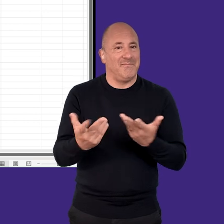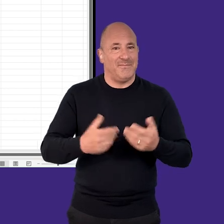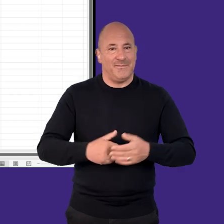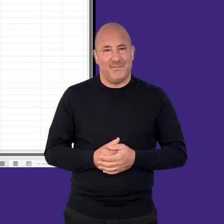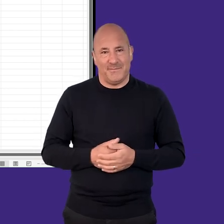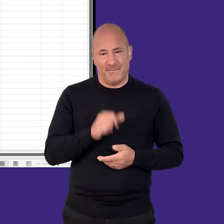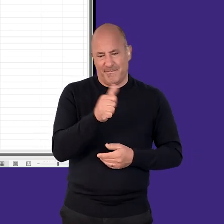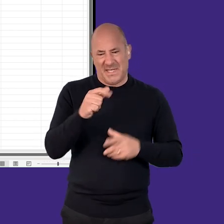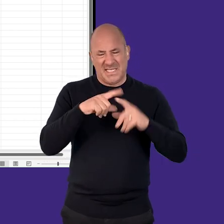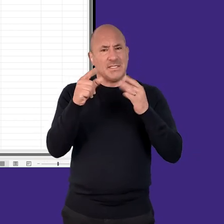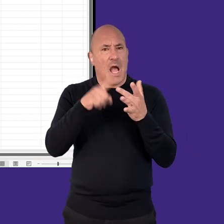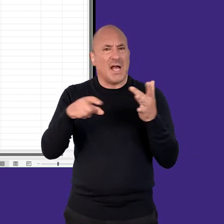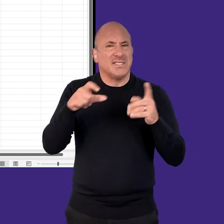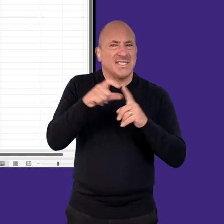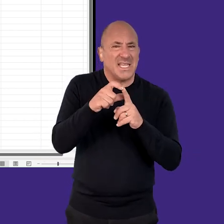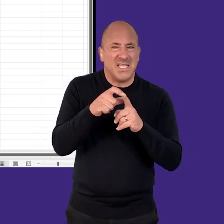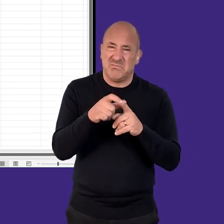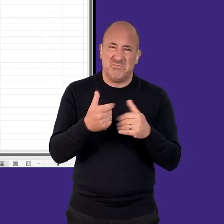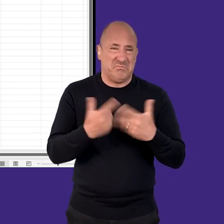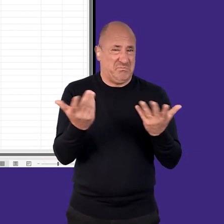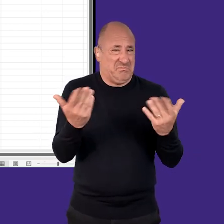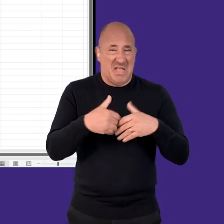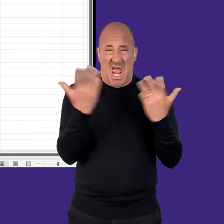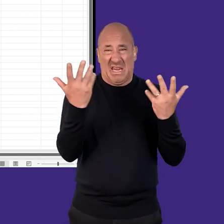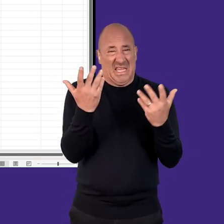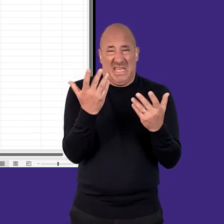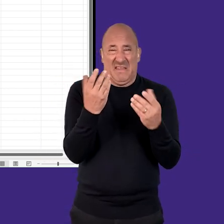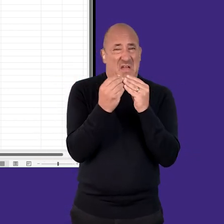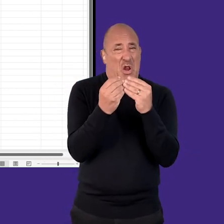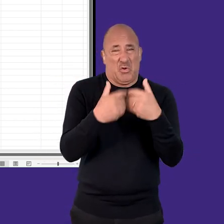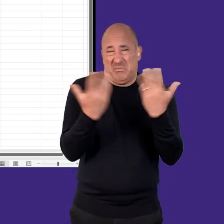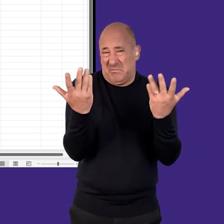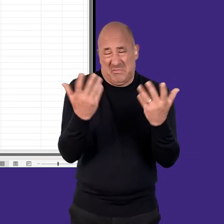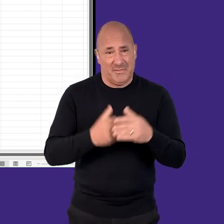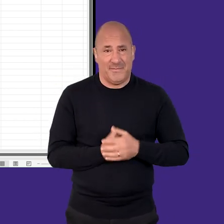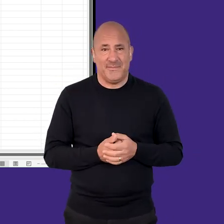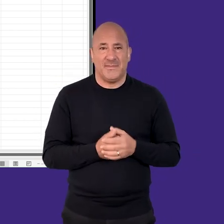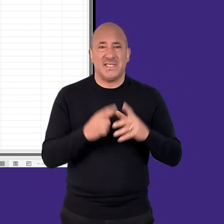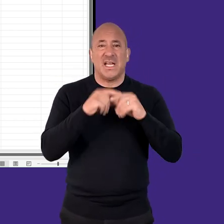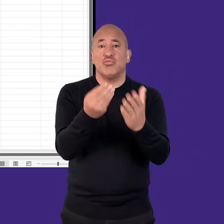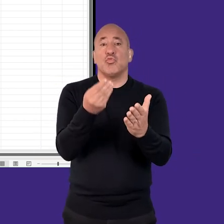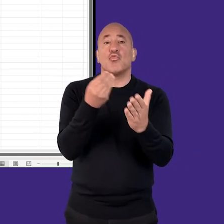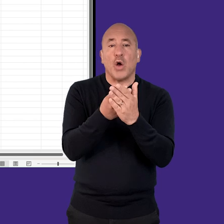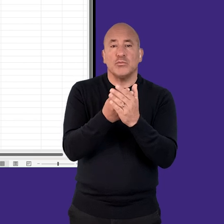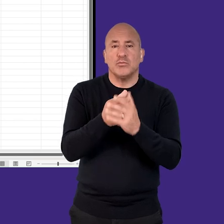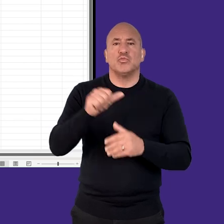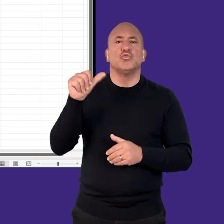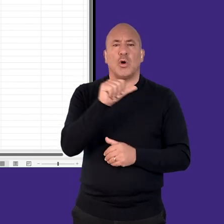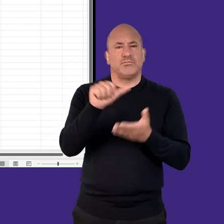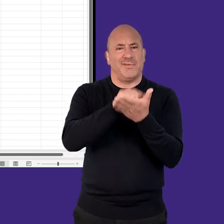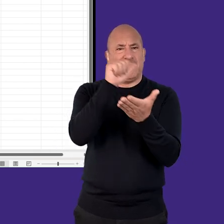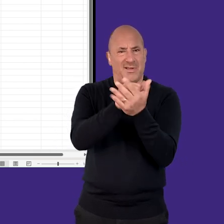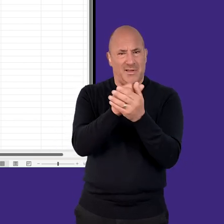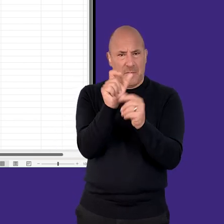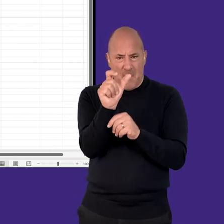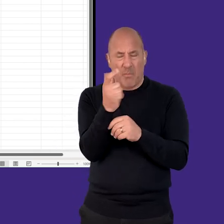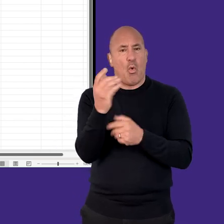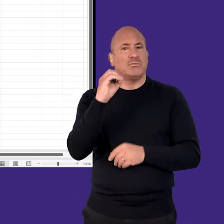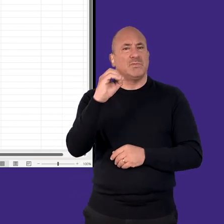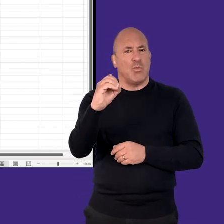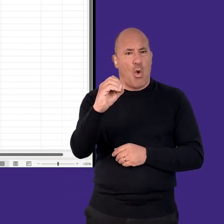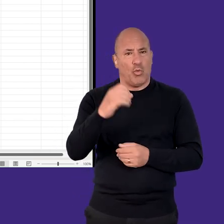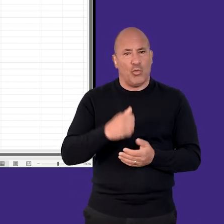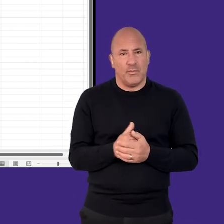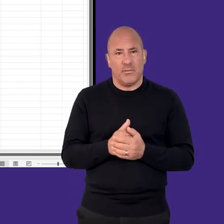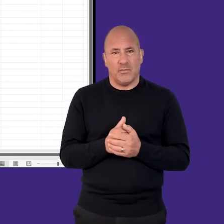system. Ticket ID can be any non-blank value. Ticket cost should be a valid decimal number, or 0.